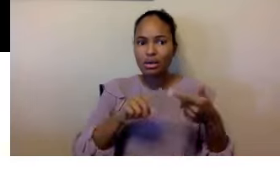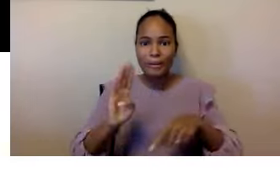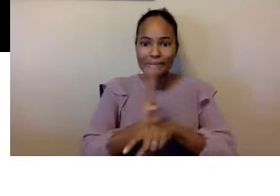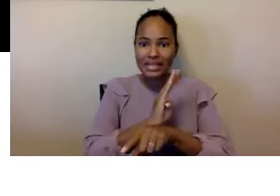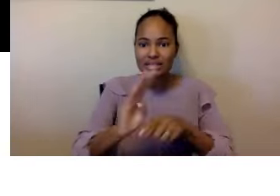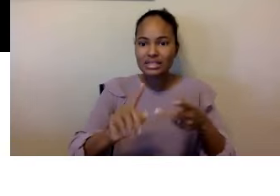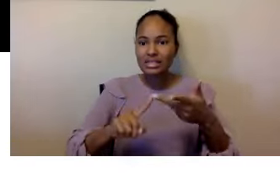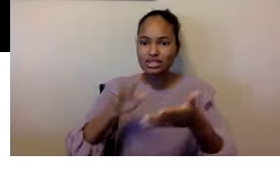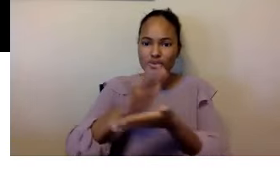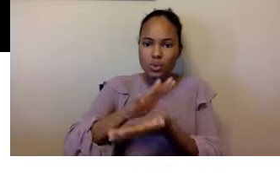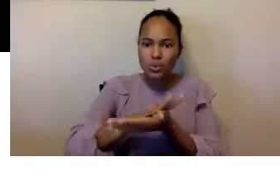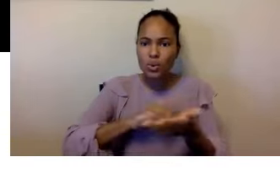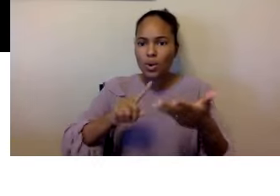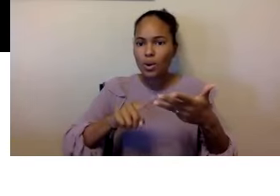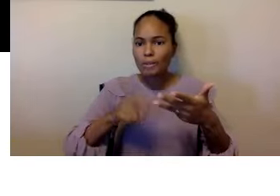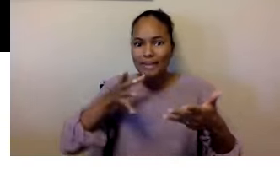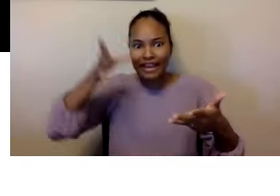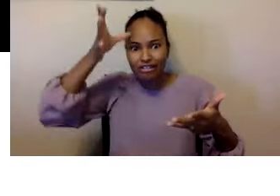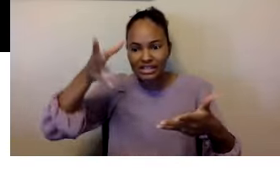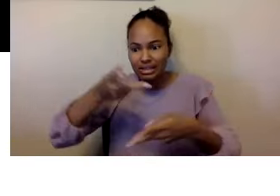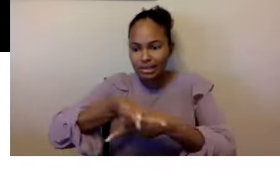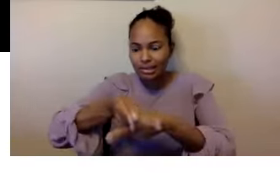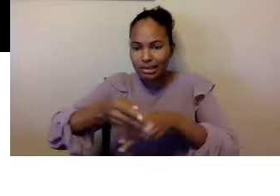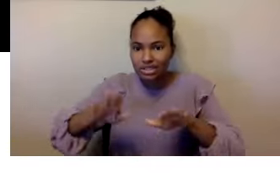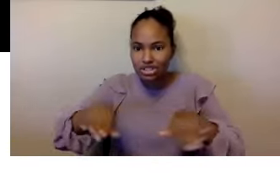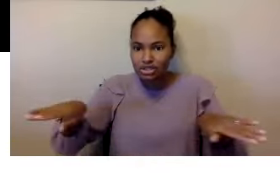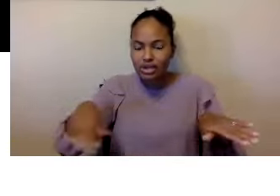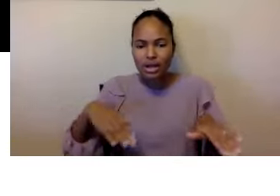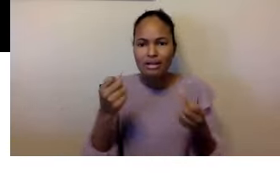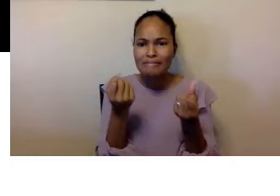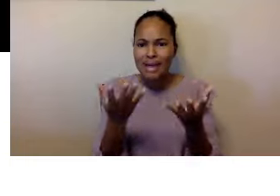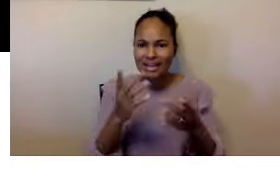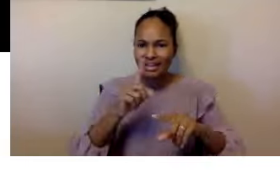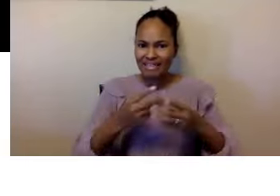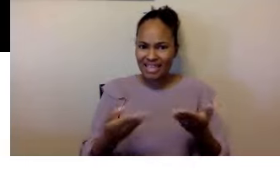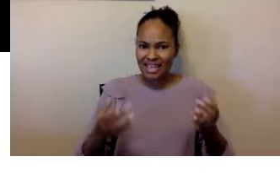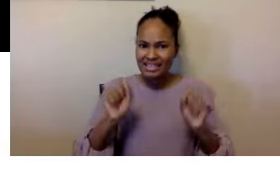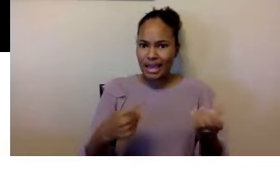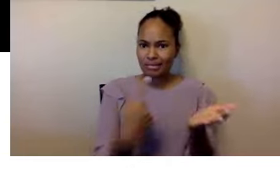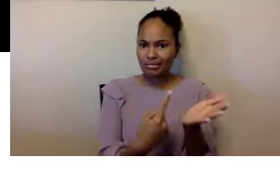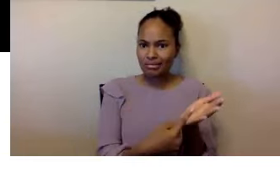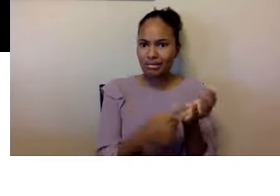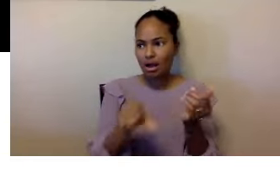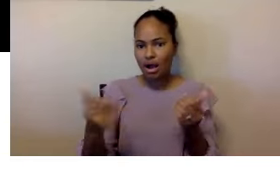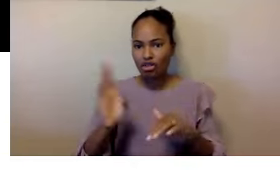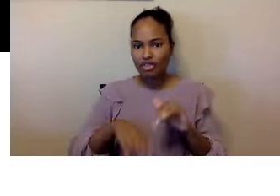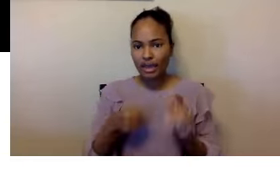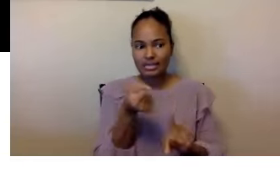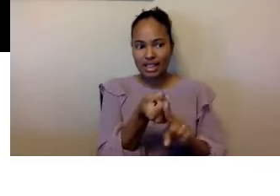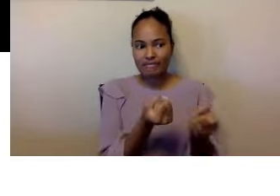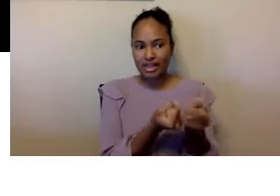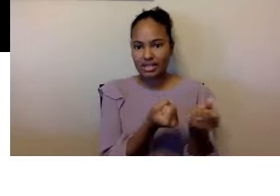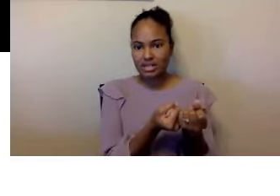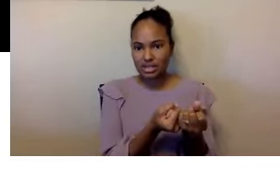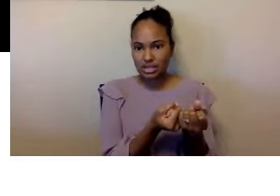businesses to school, parenting. There's a lot of things we could talk about other than just self-advocacy.